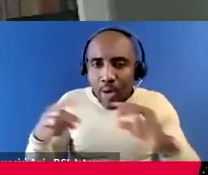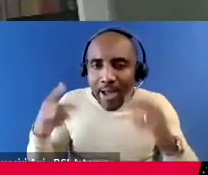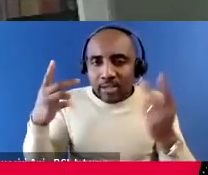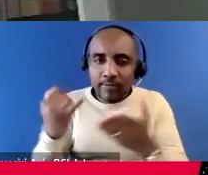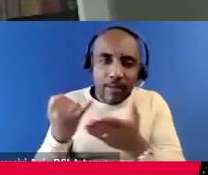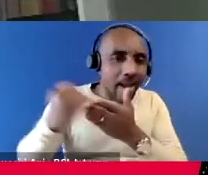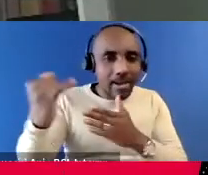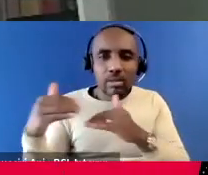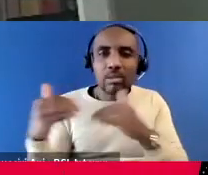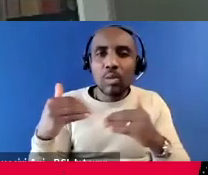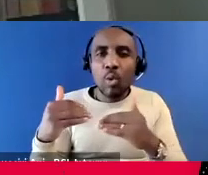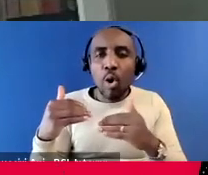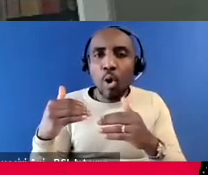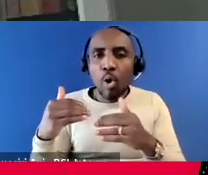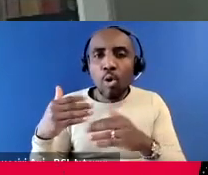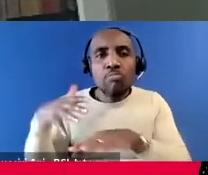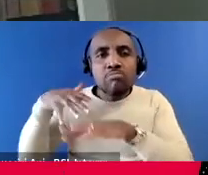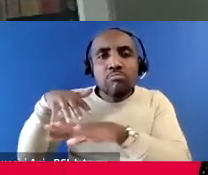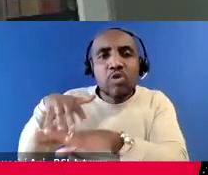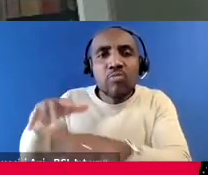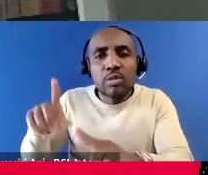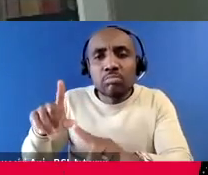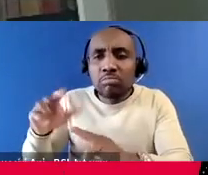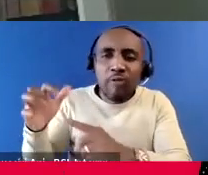government, standing up against